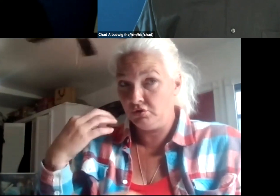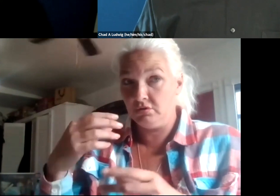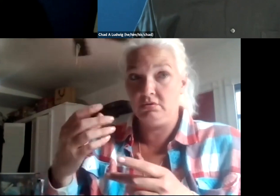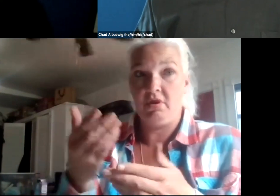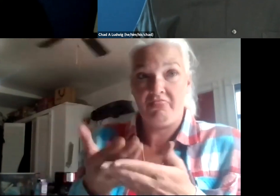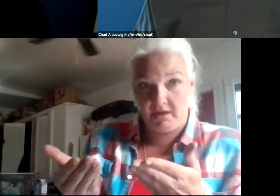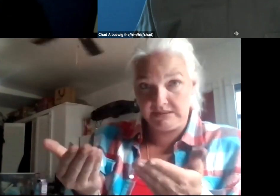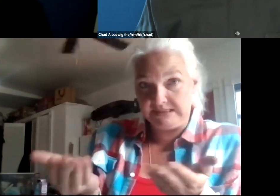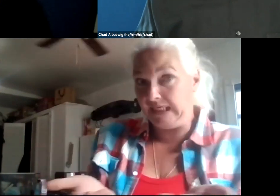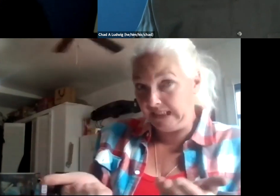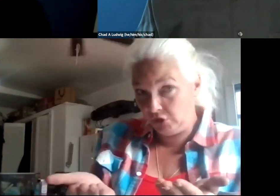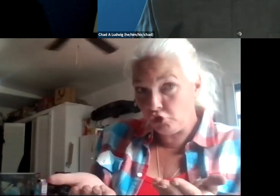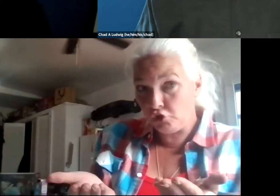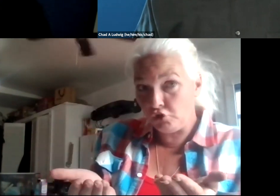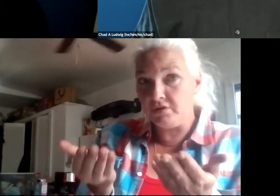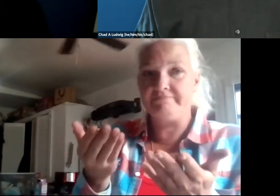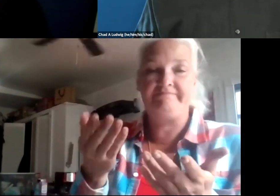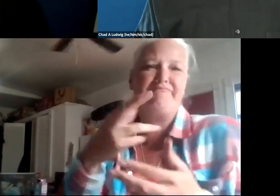to volunteer